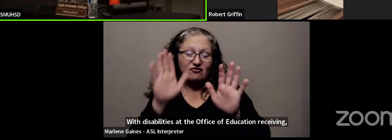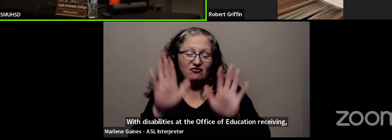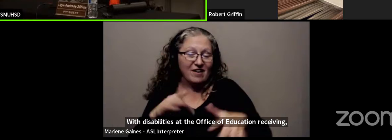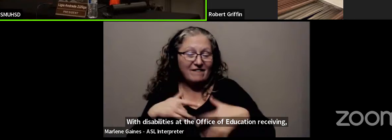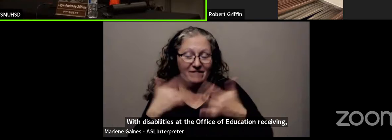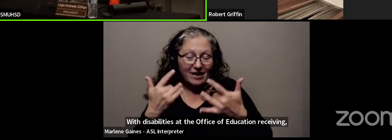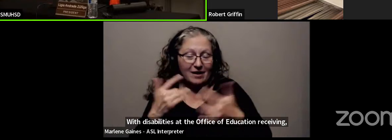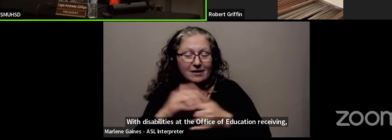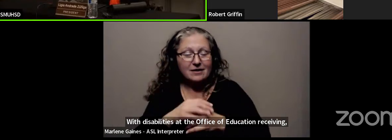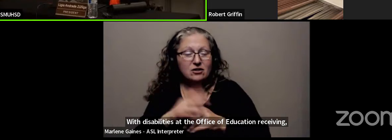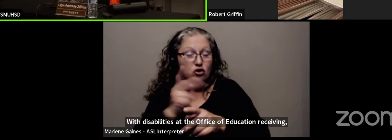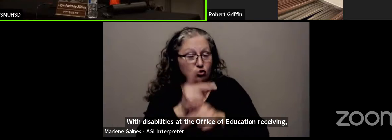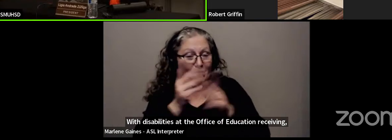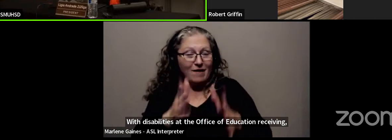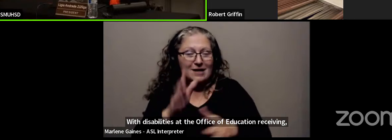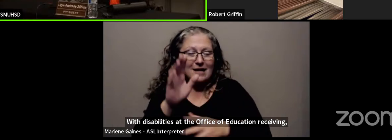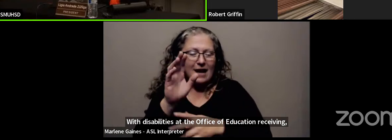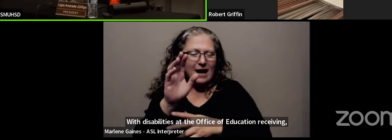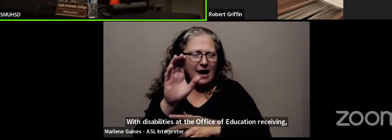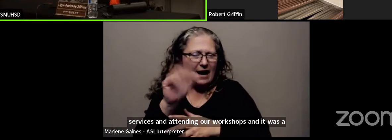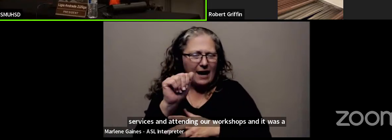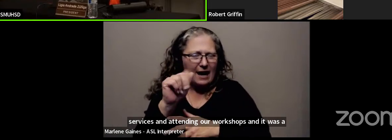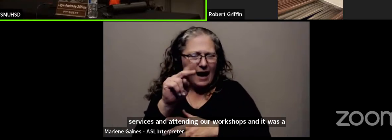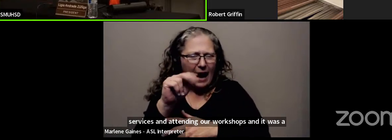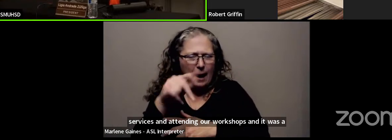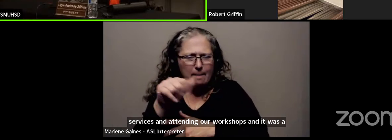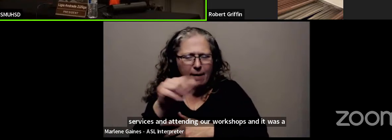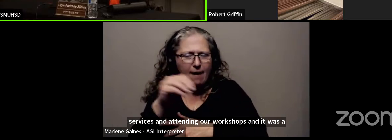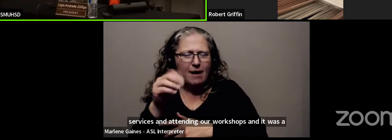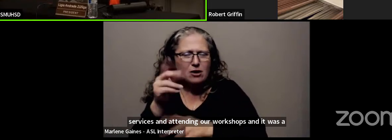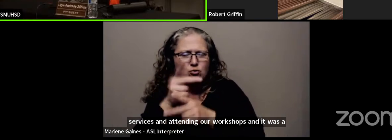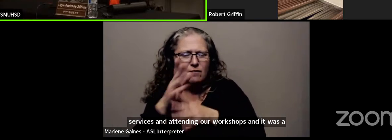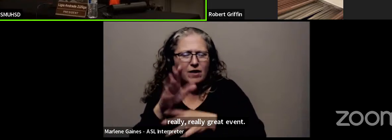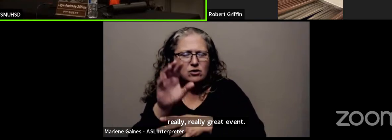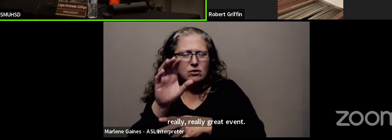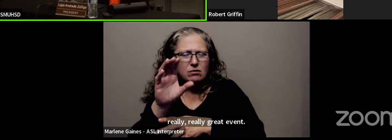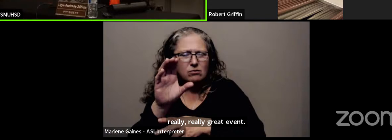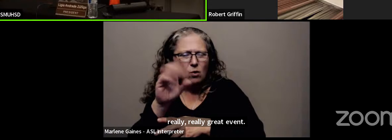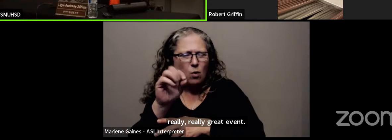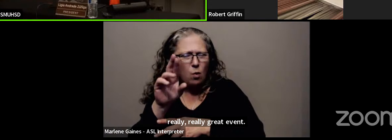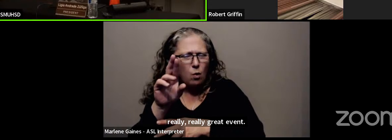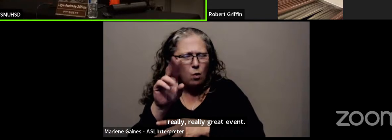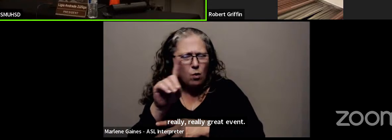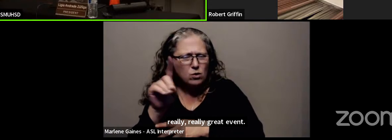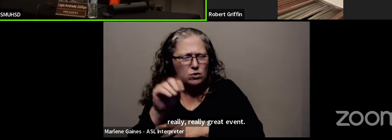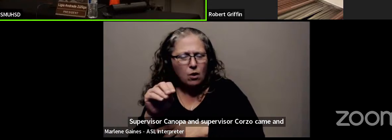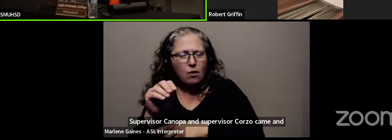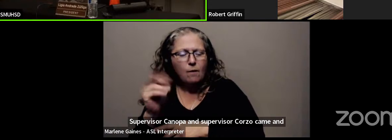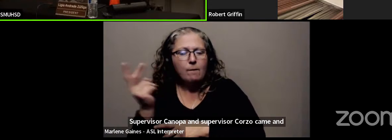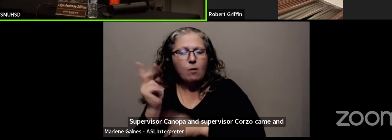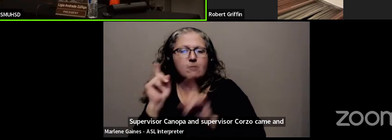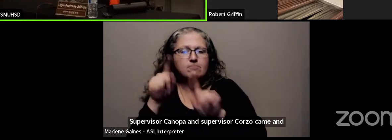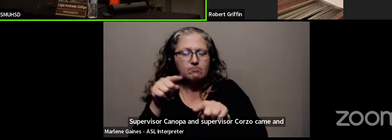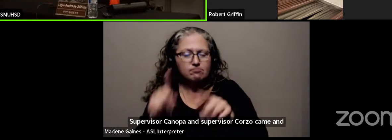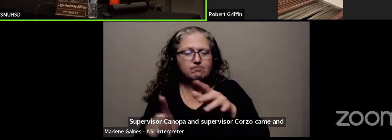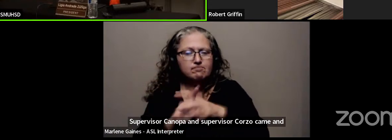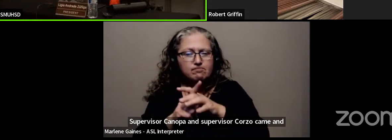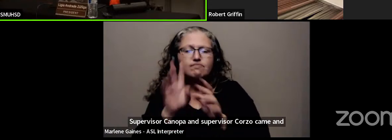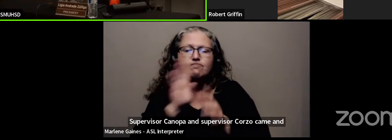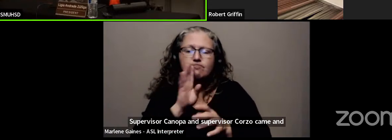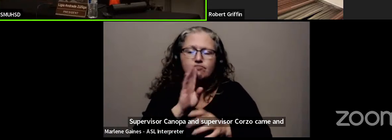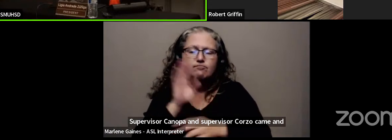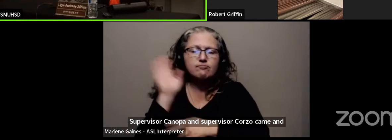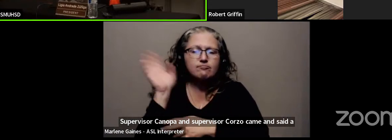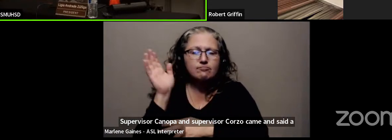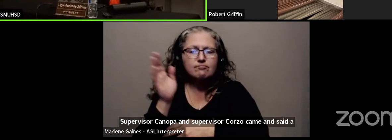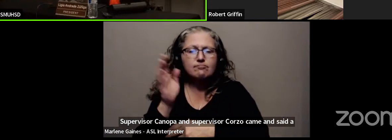event. Supervisor Canepa and Supervisor Corzo came and said a few words.